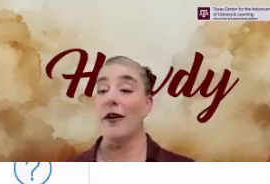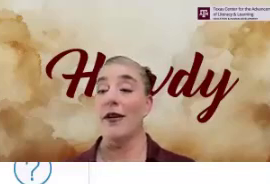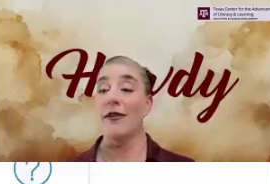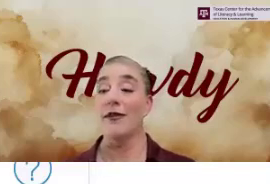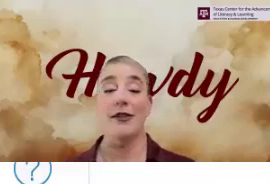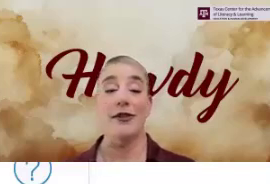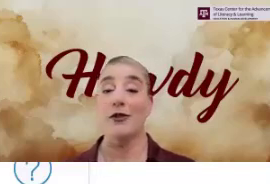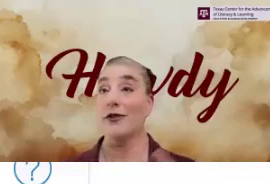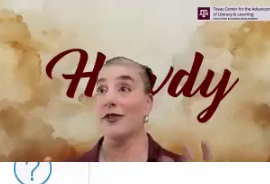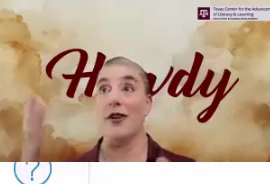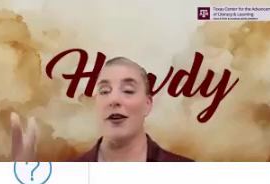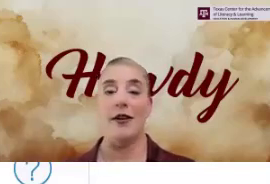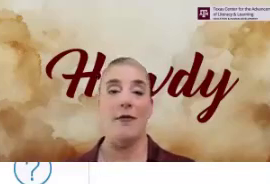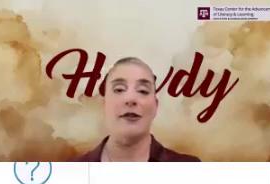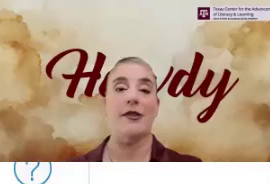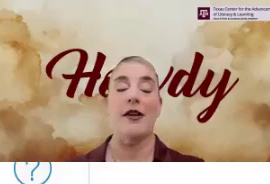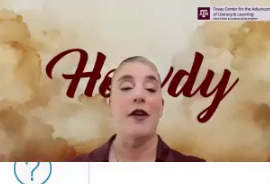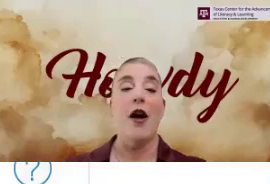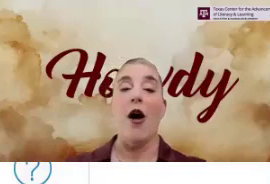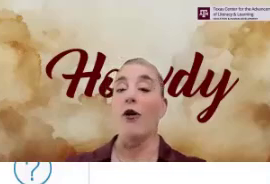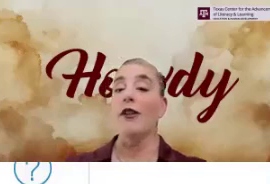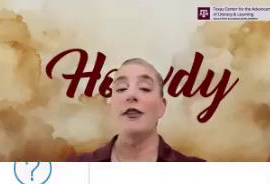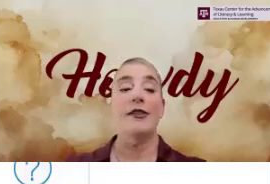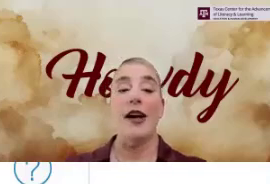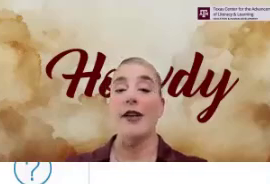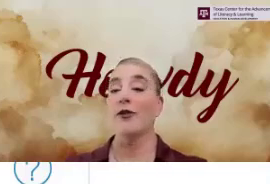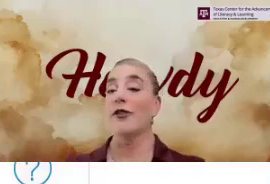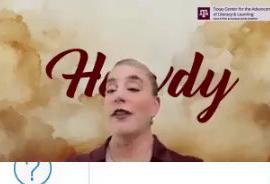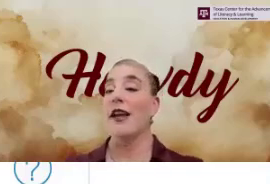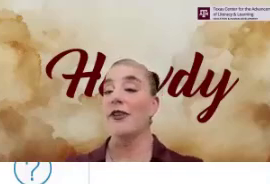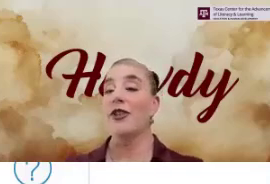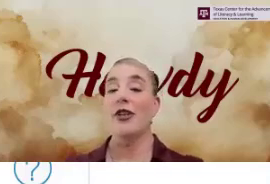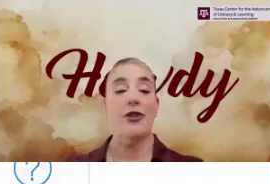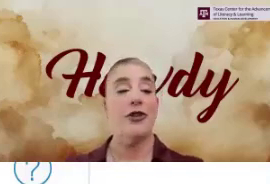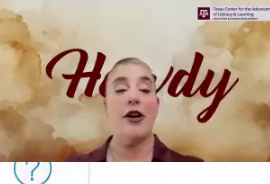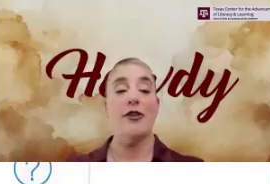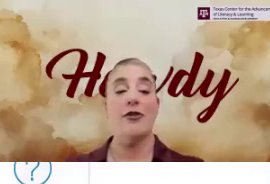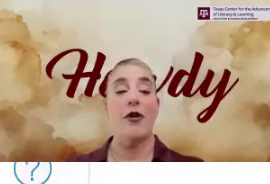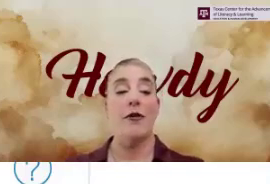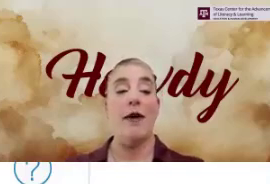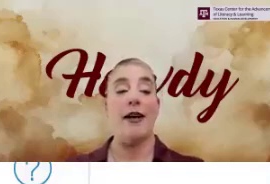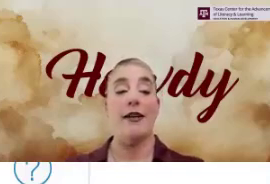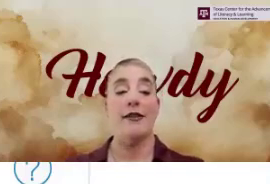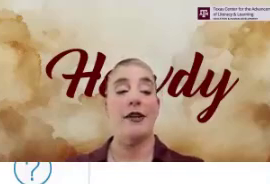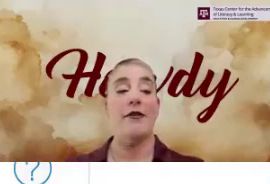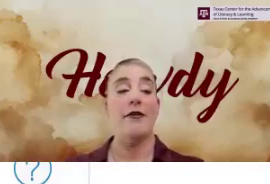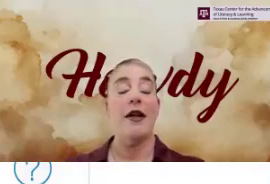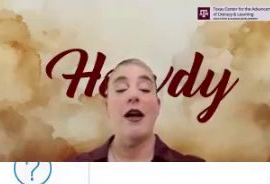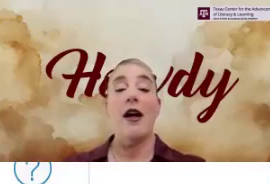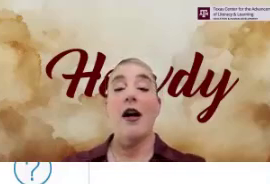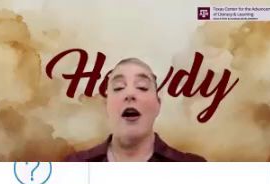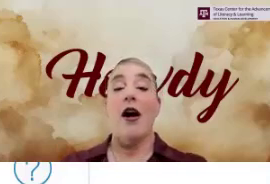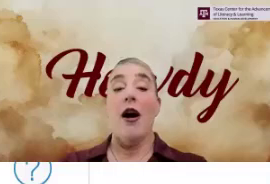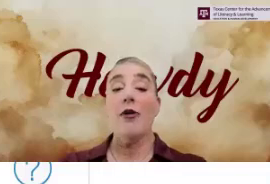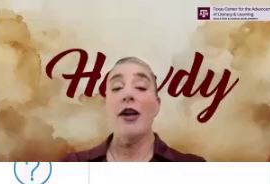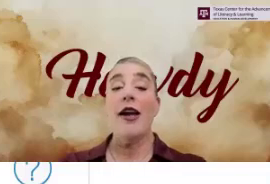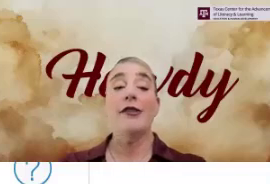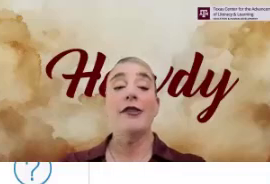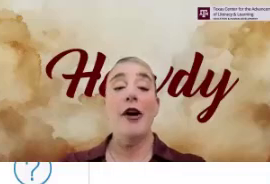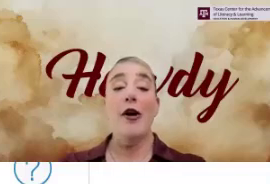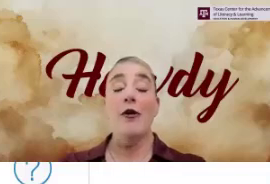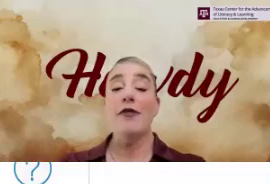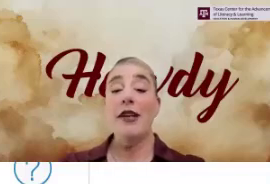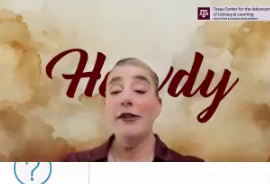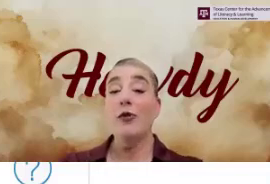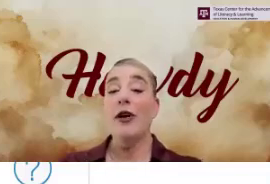long on listservs talking about stuff. All the designers and the engineers trying to do all the back end stuff.